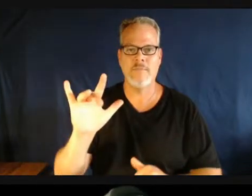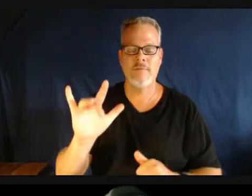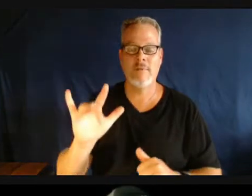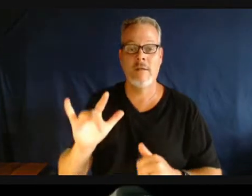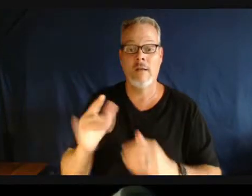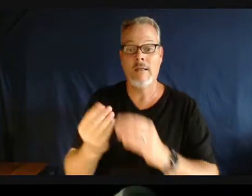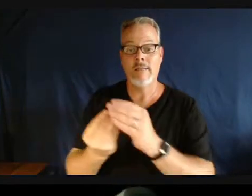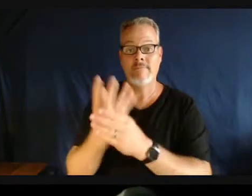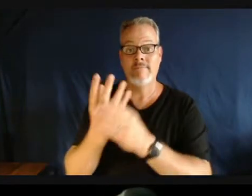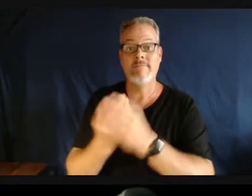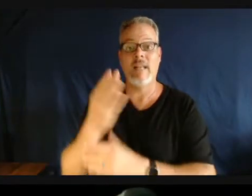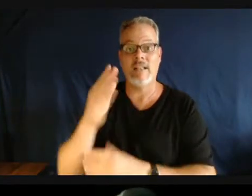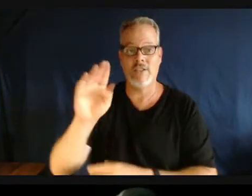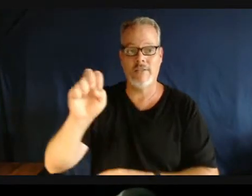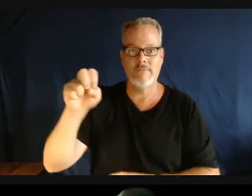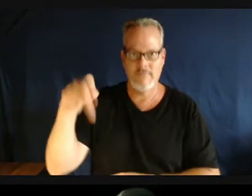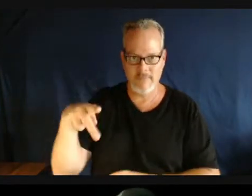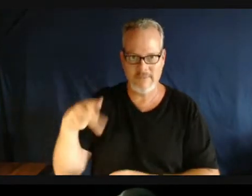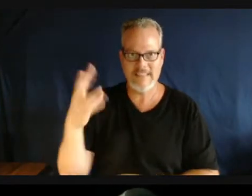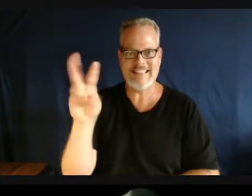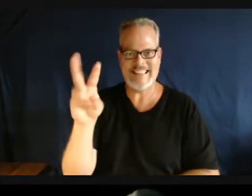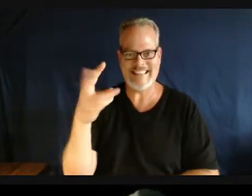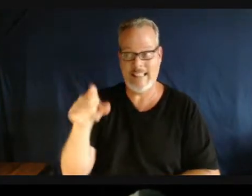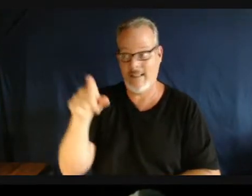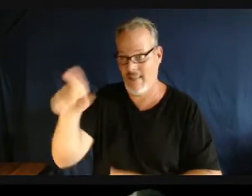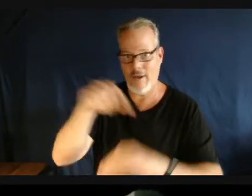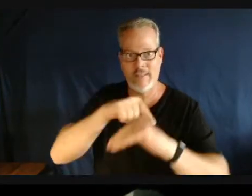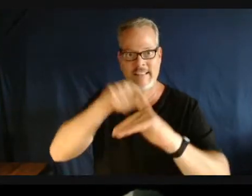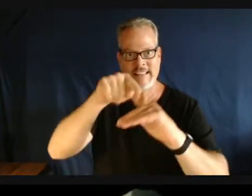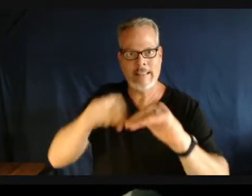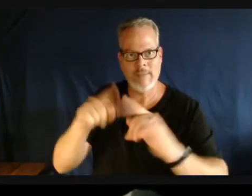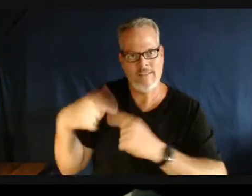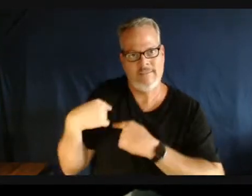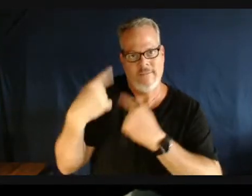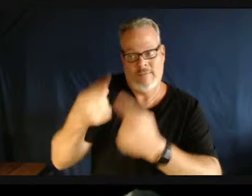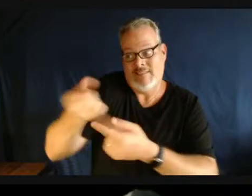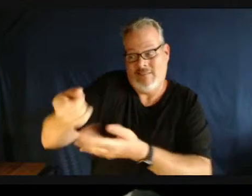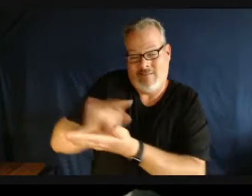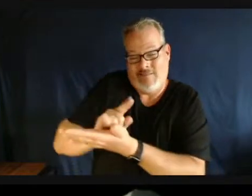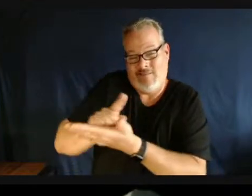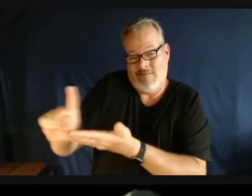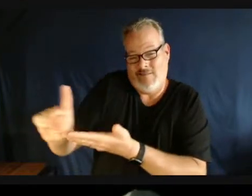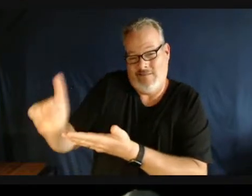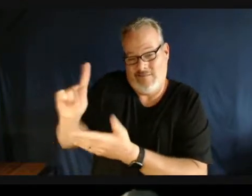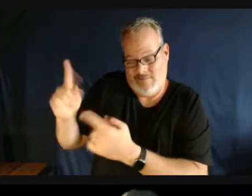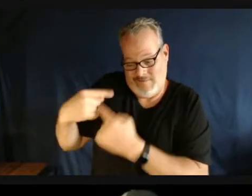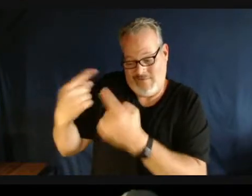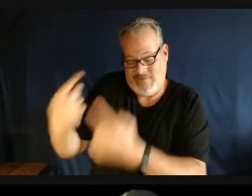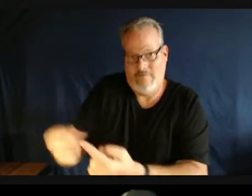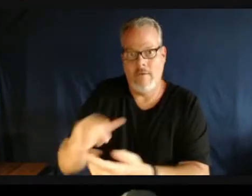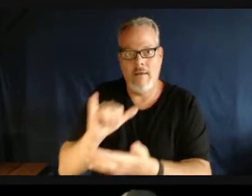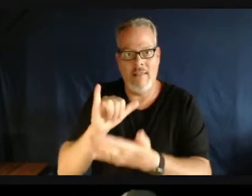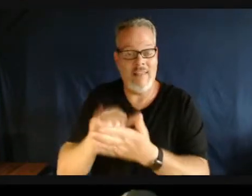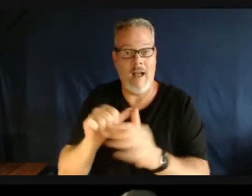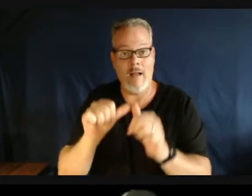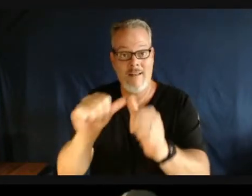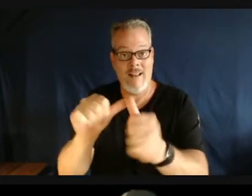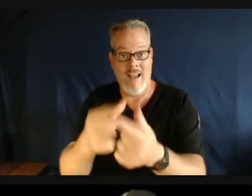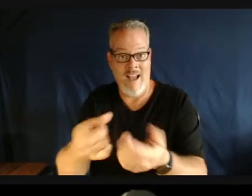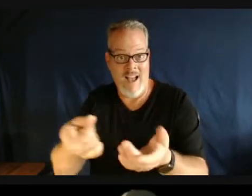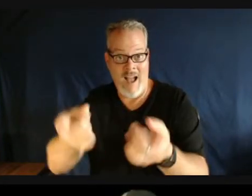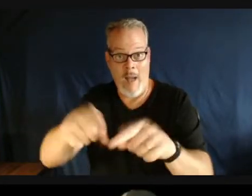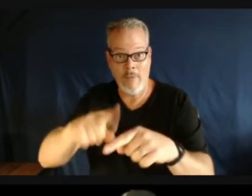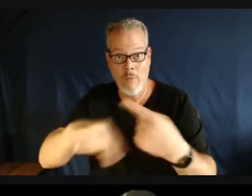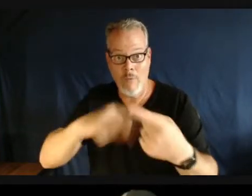number 16, at its summit this past week. And that one occurred 100 days after the